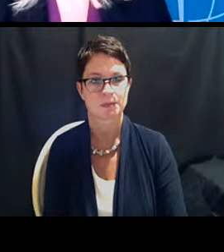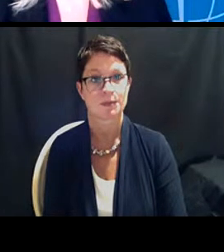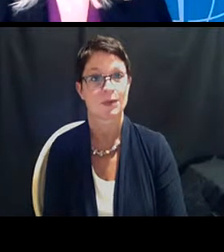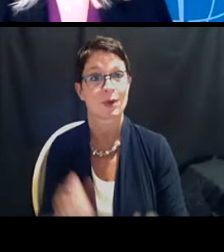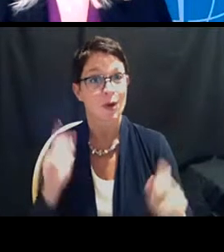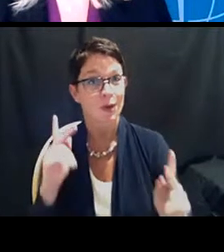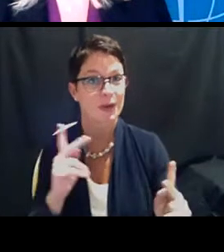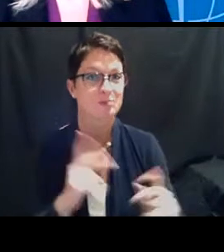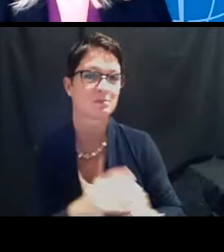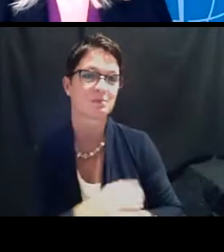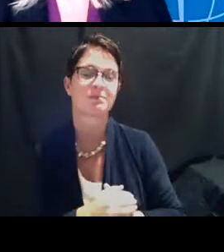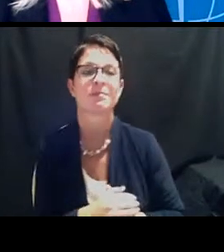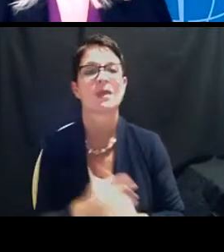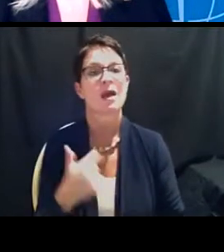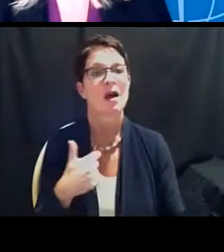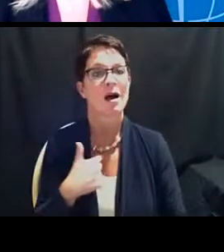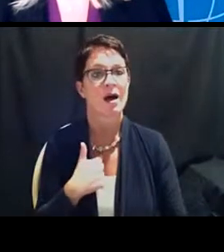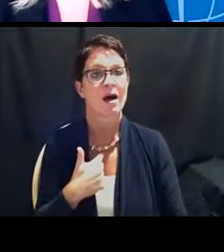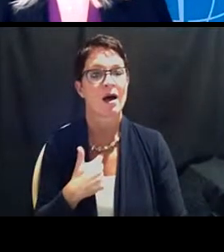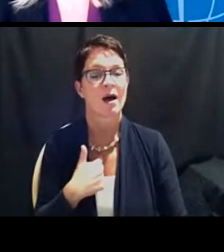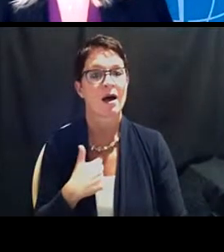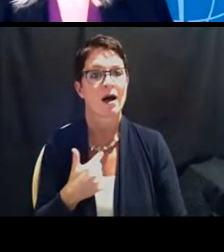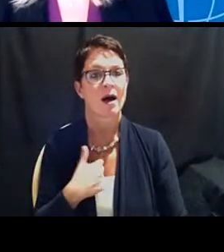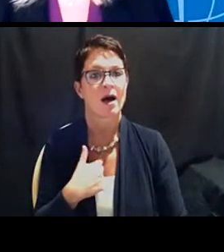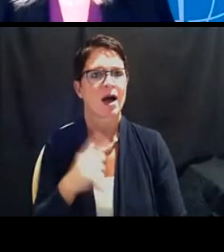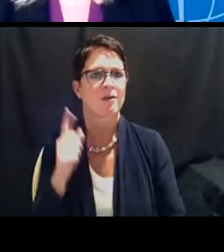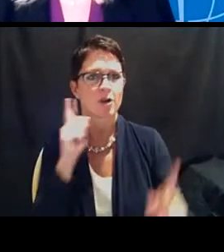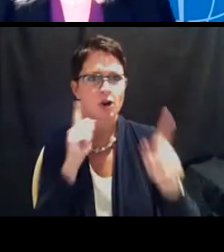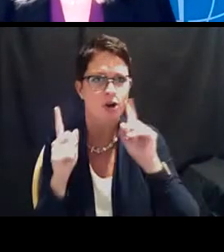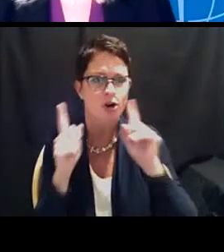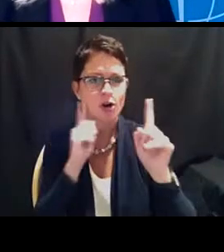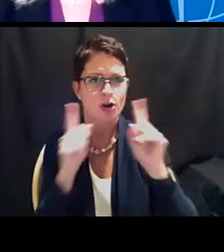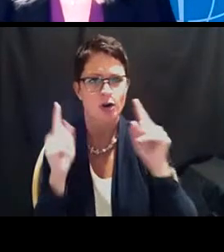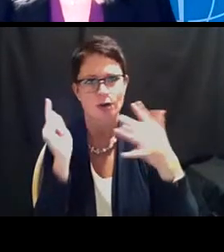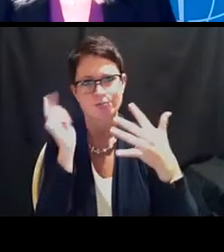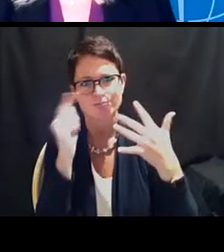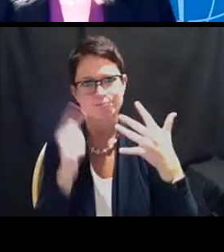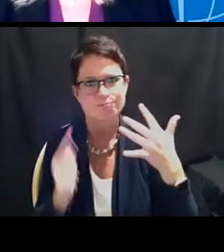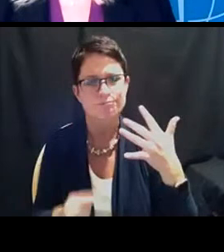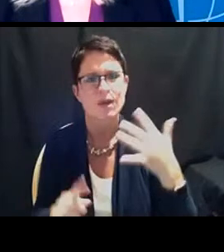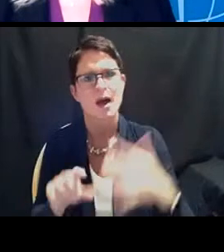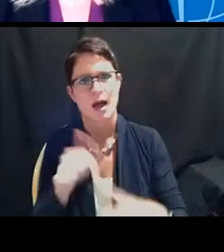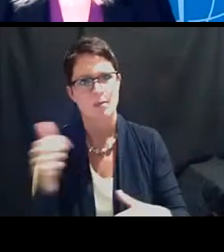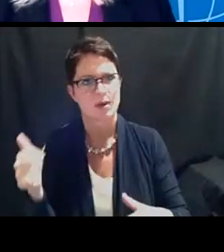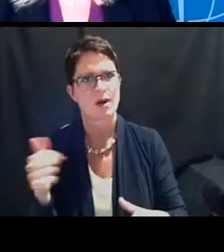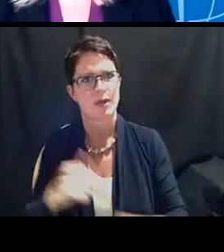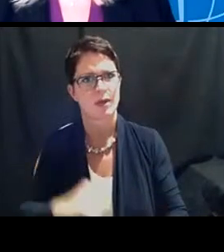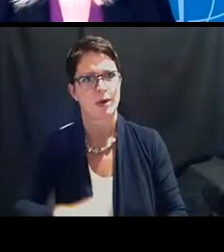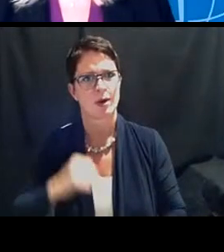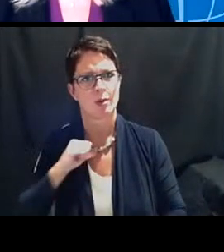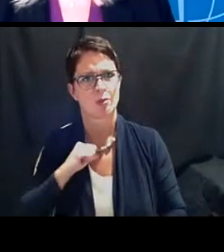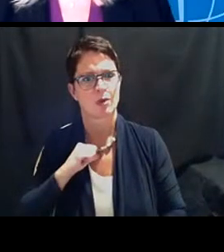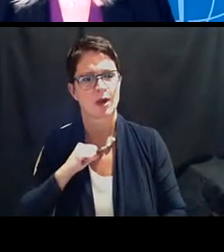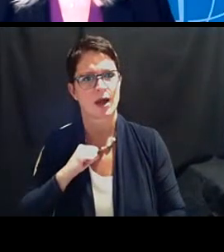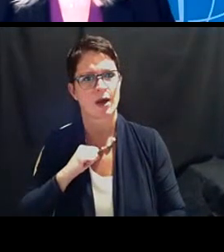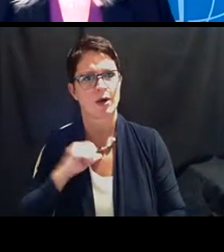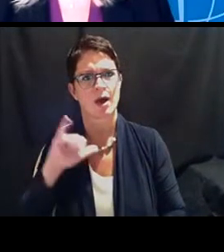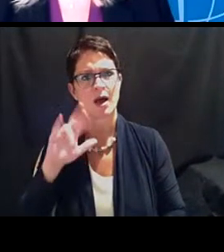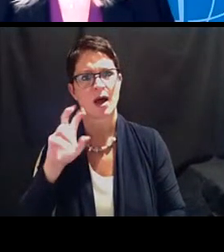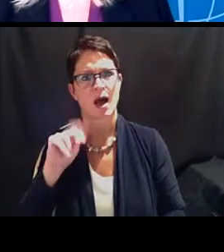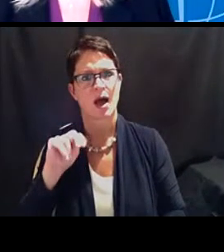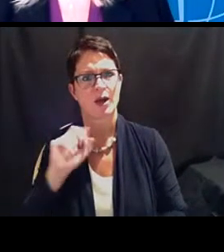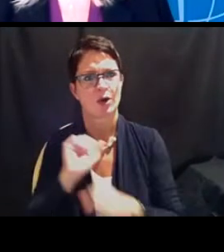Okay. I've heard quite a few popped in. I'm yet another fraud structural iron worker out